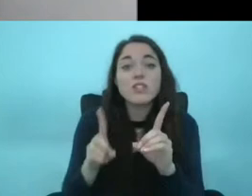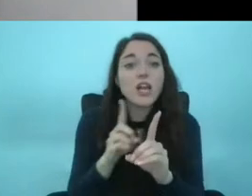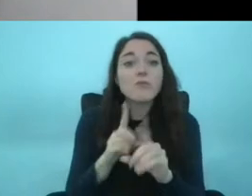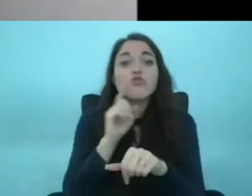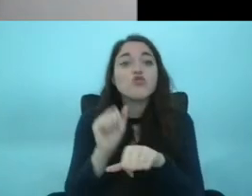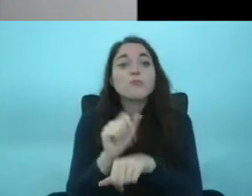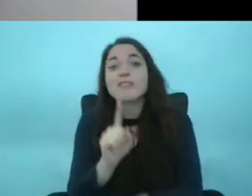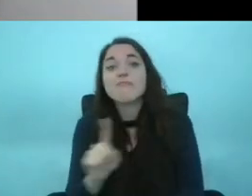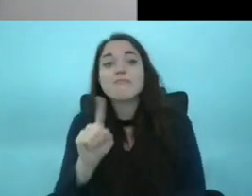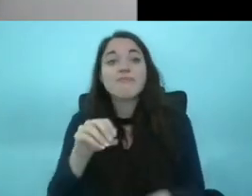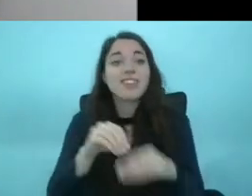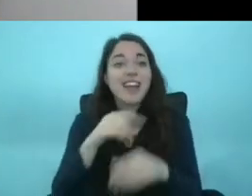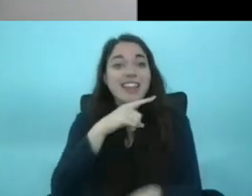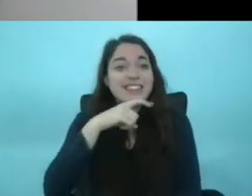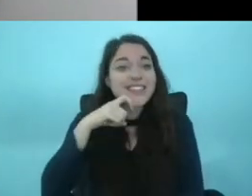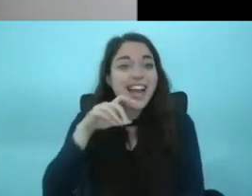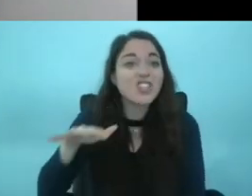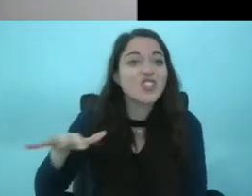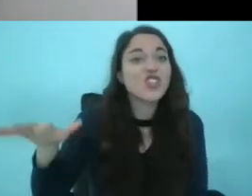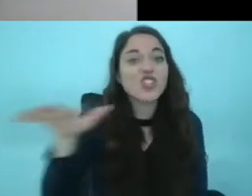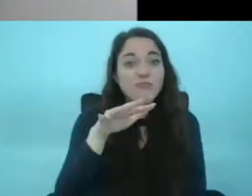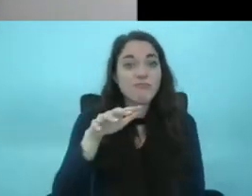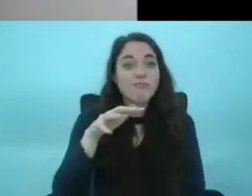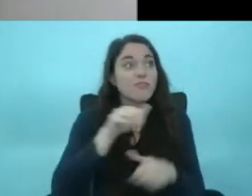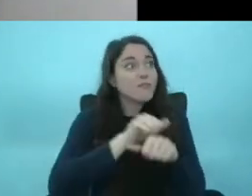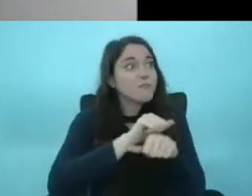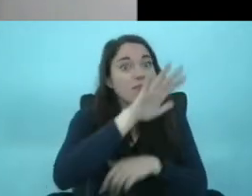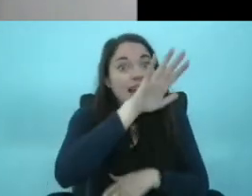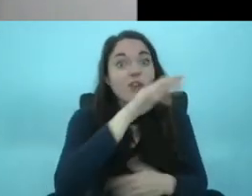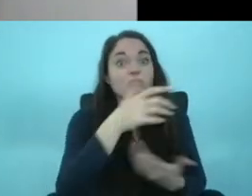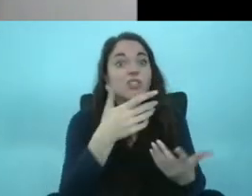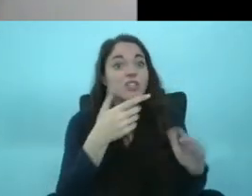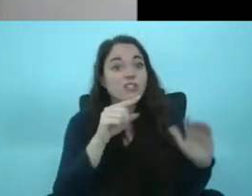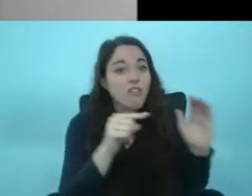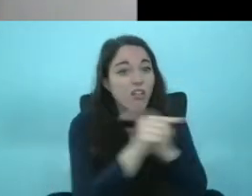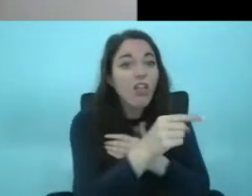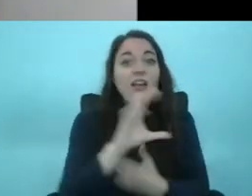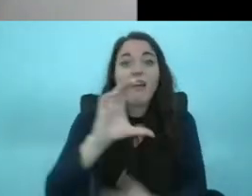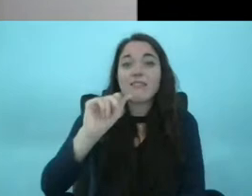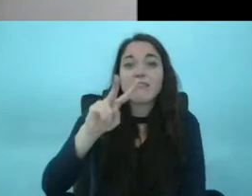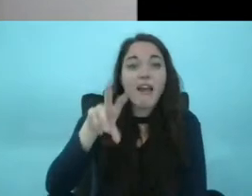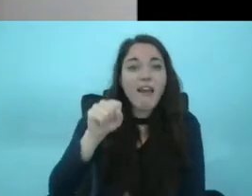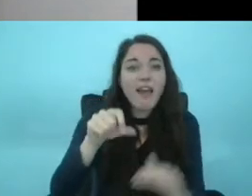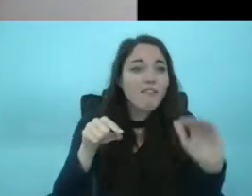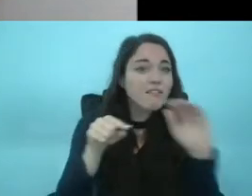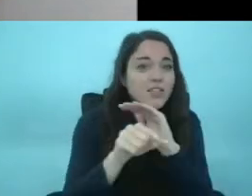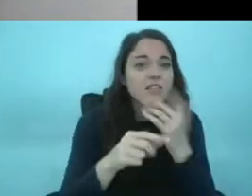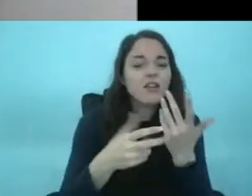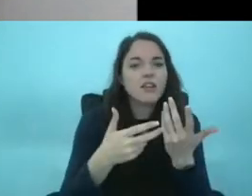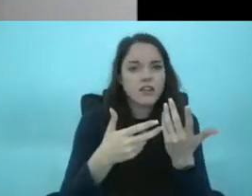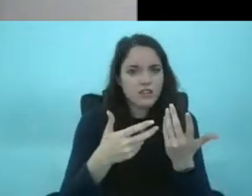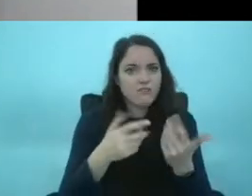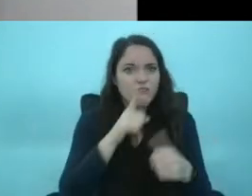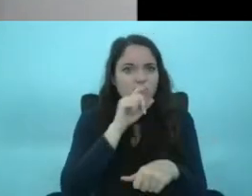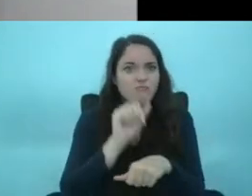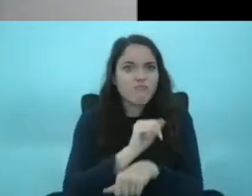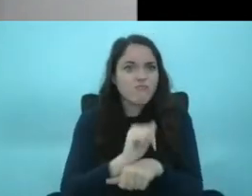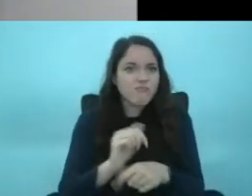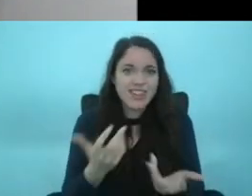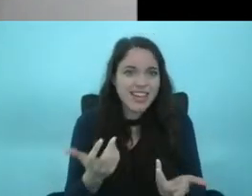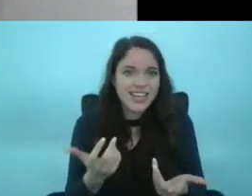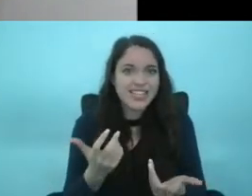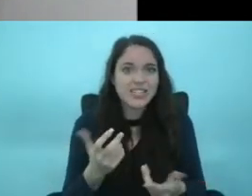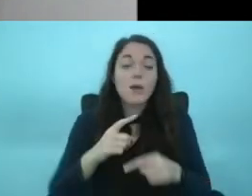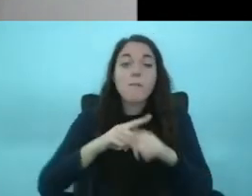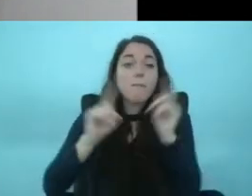mountains, caves, holes in the ground. Other people did not receive